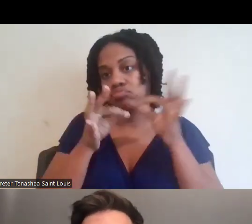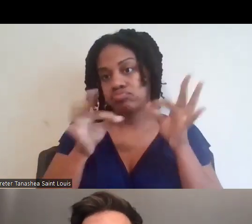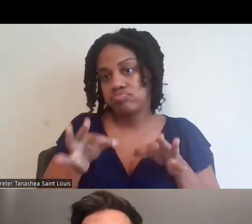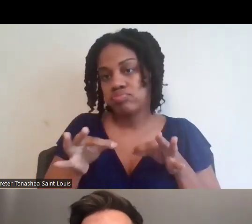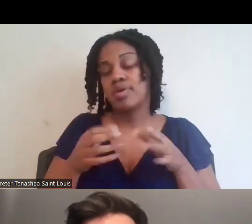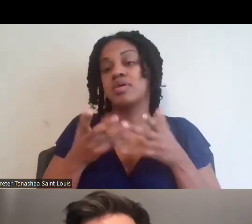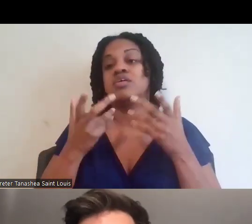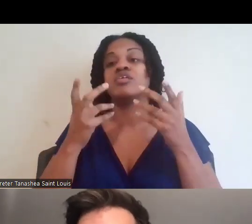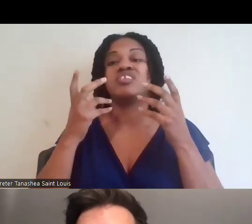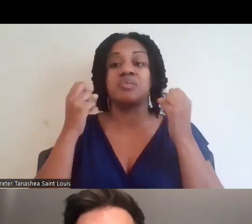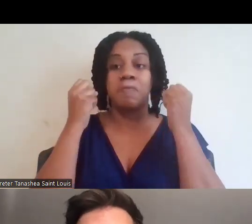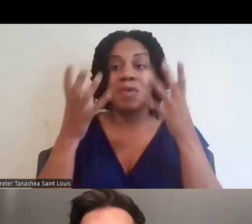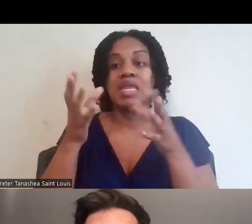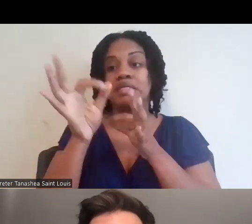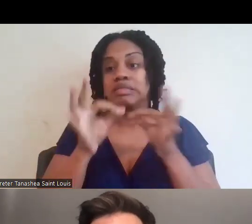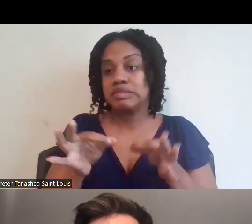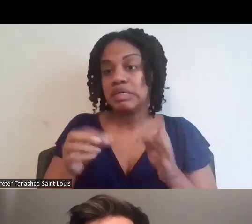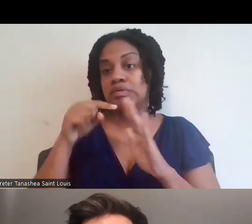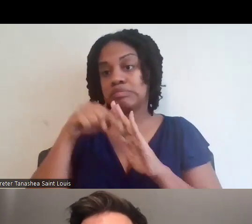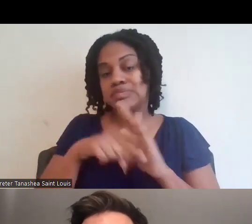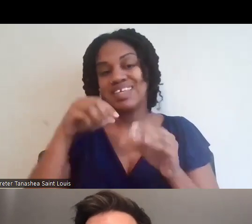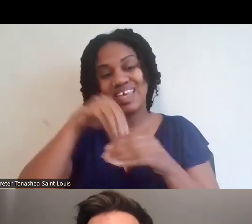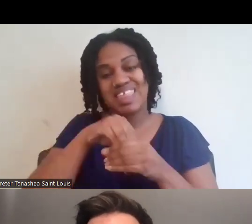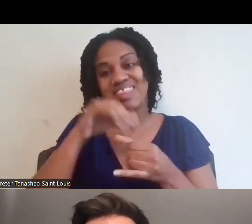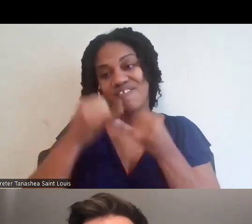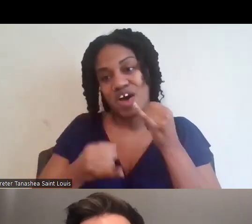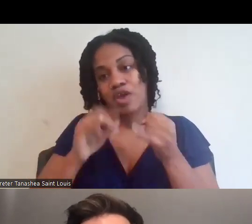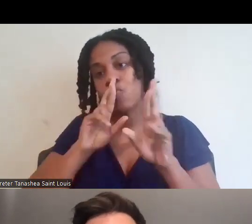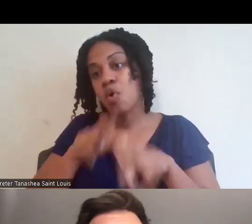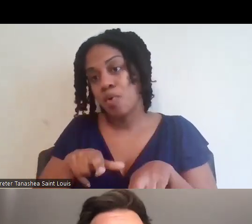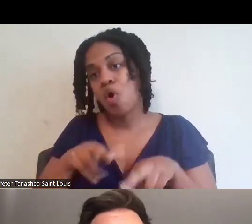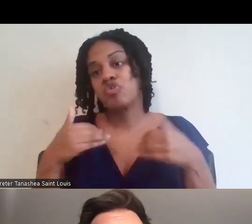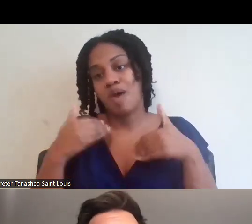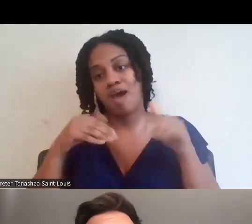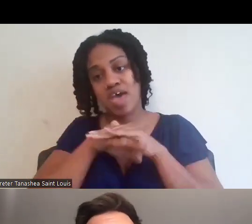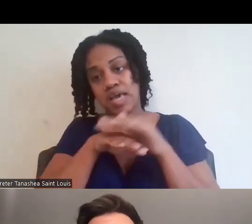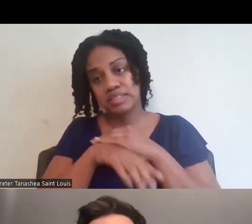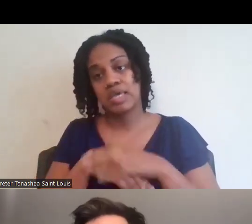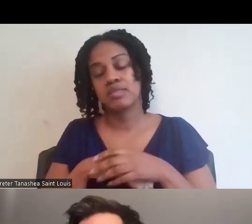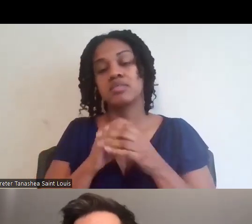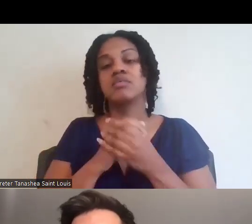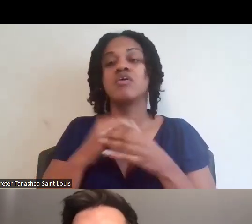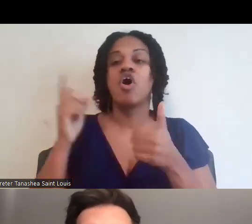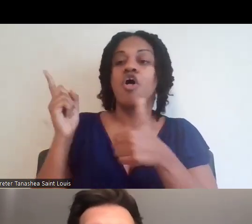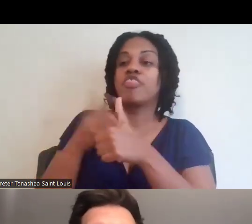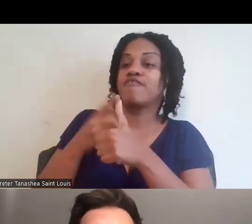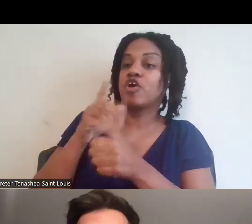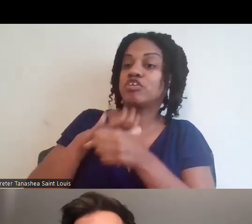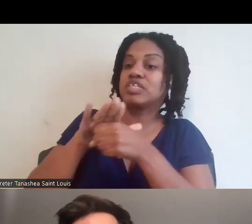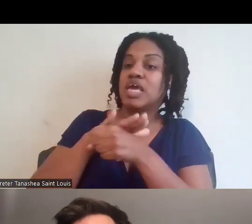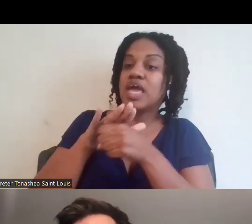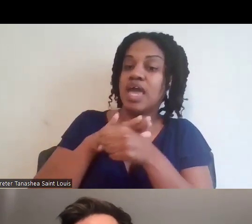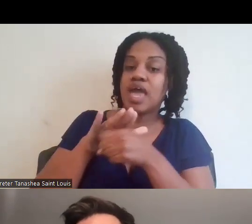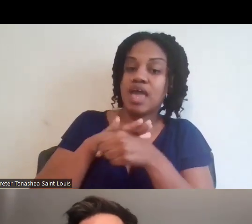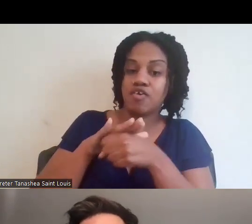So there's much more detail in the final report that you do have access to. So the first area is around